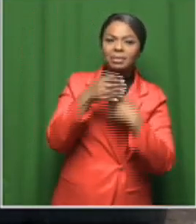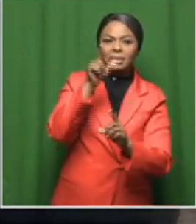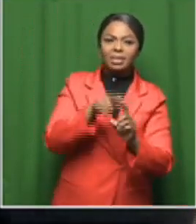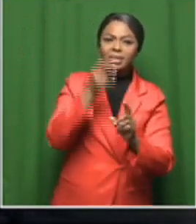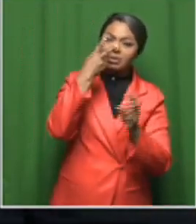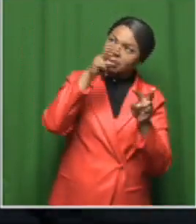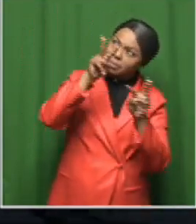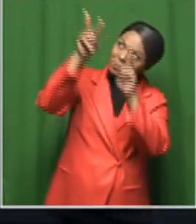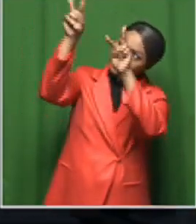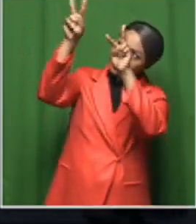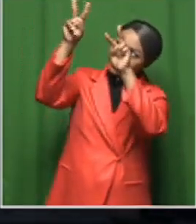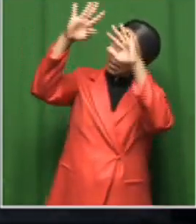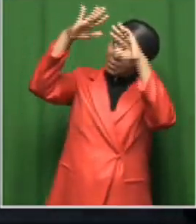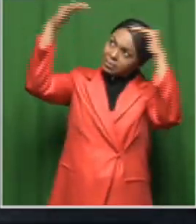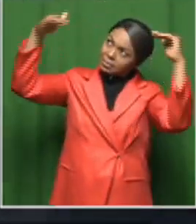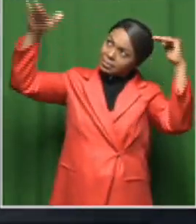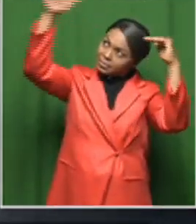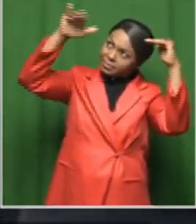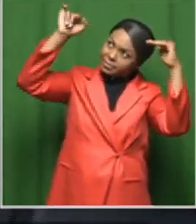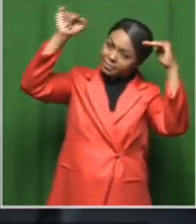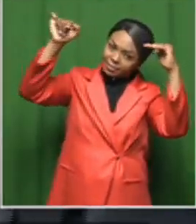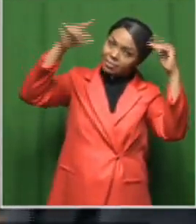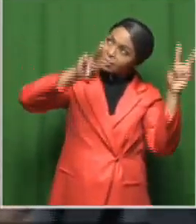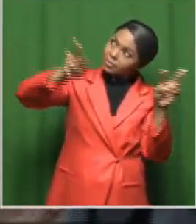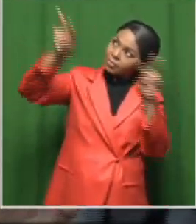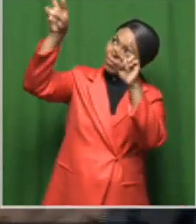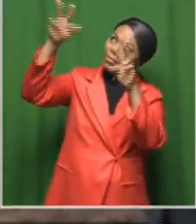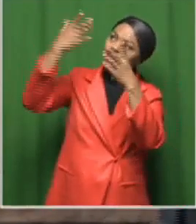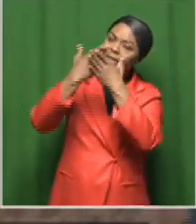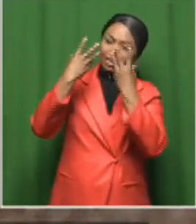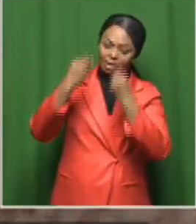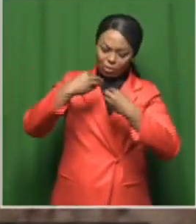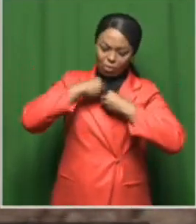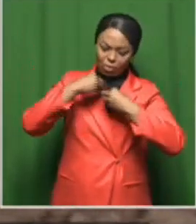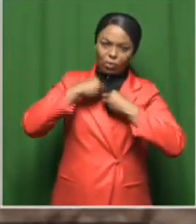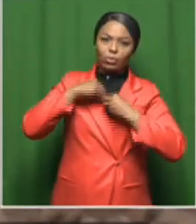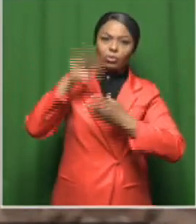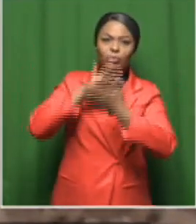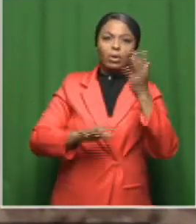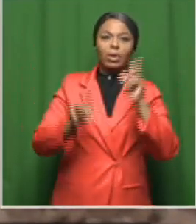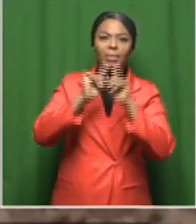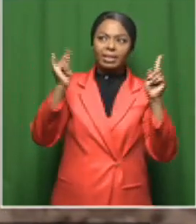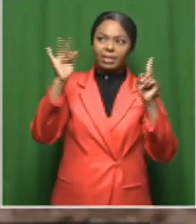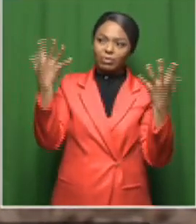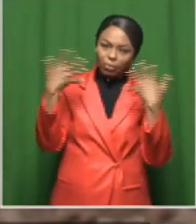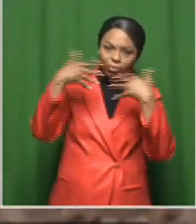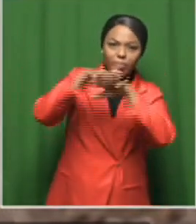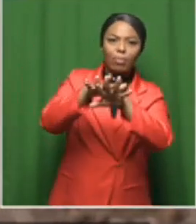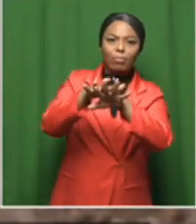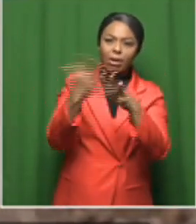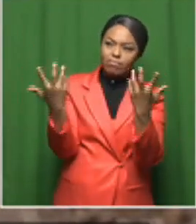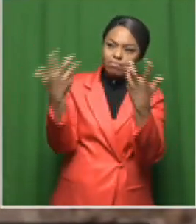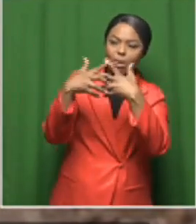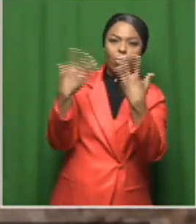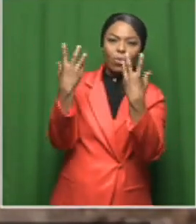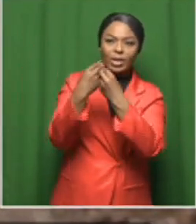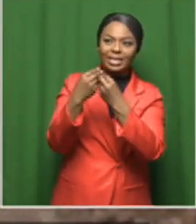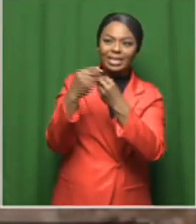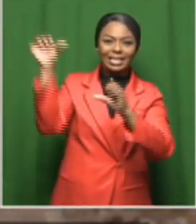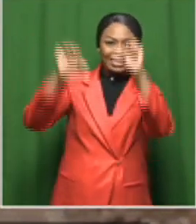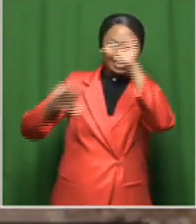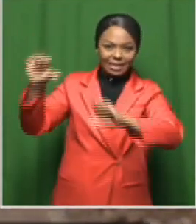observing, and then combining it now with actual science. I mean, it really lends itself very well to doing something like